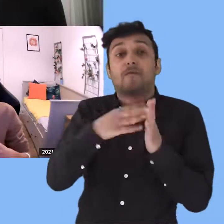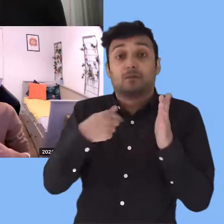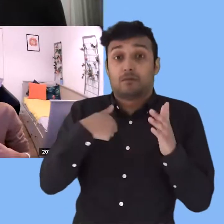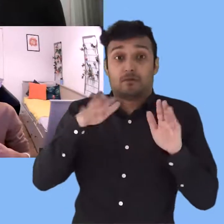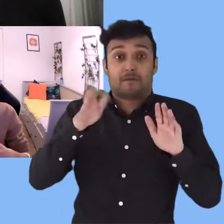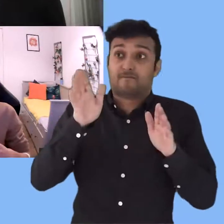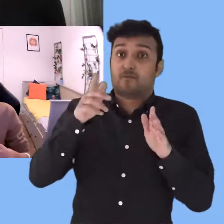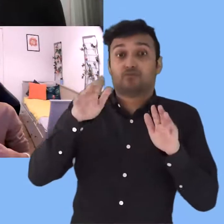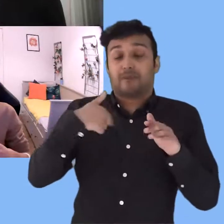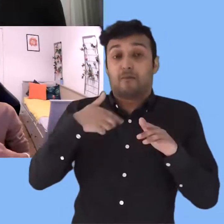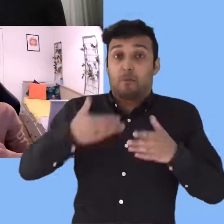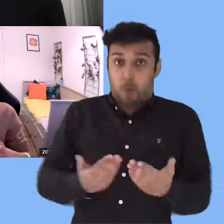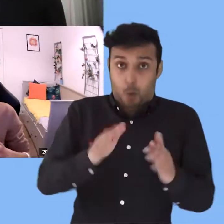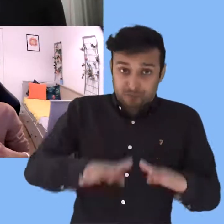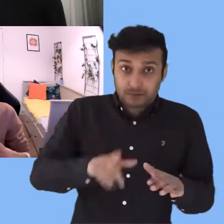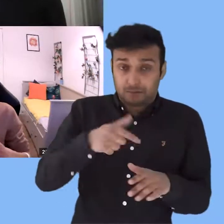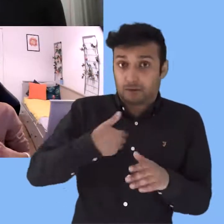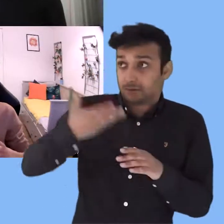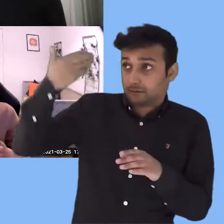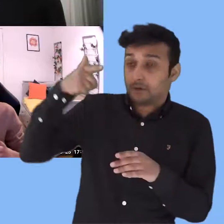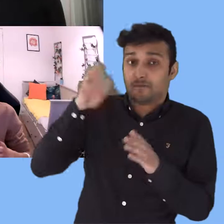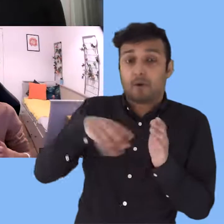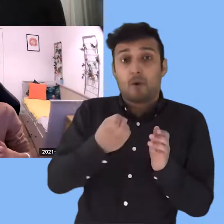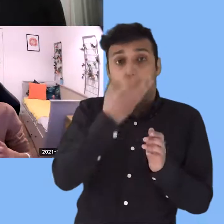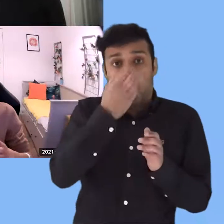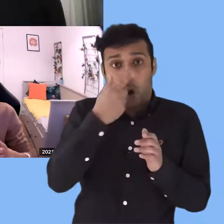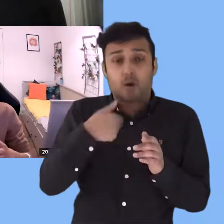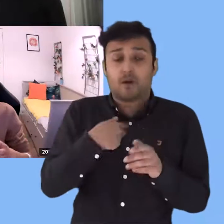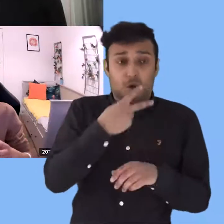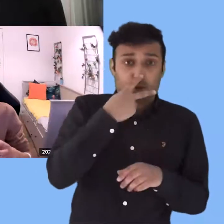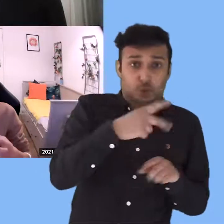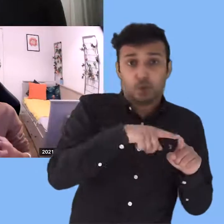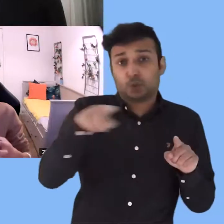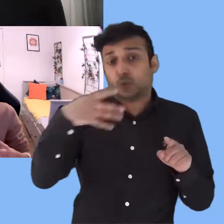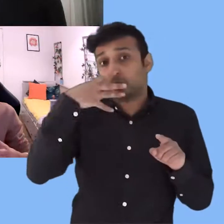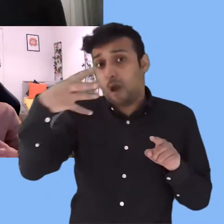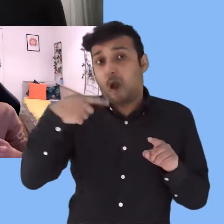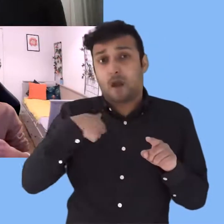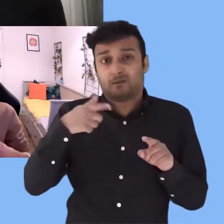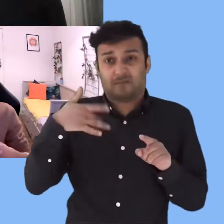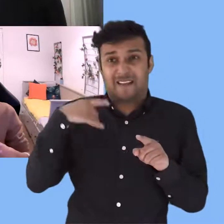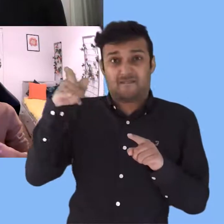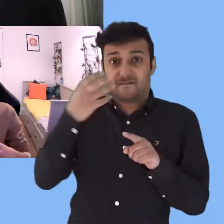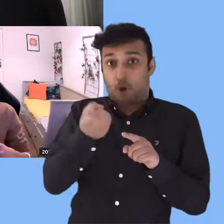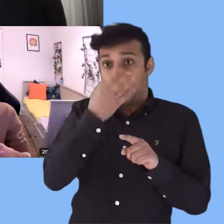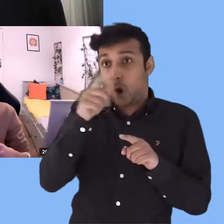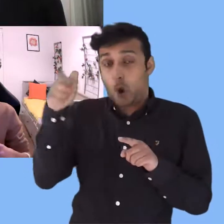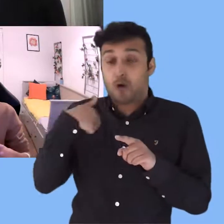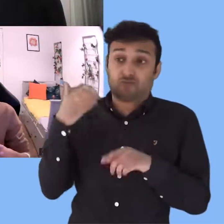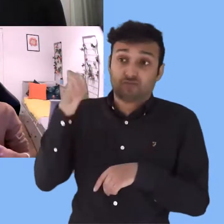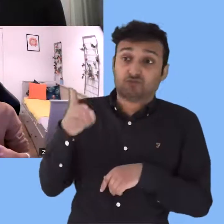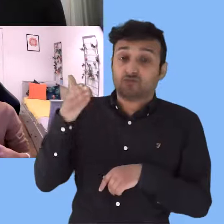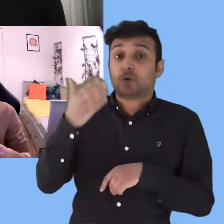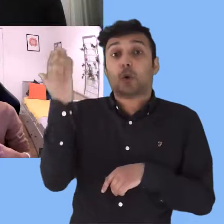and 9 in Hong Kong. I attended a school, and I still wanted to be, I was in the majority there, I still wanted to